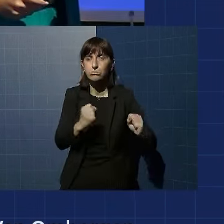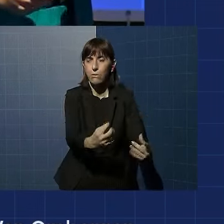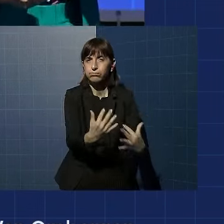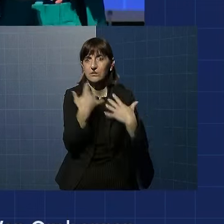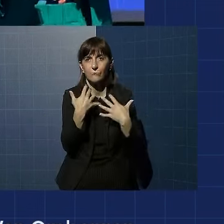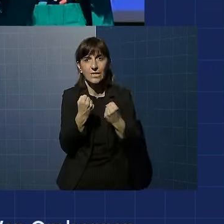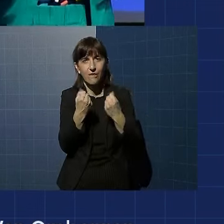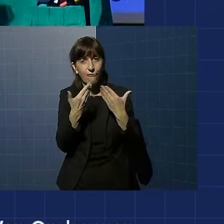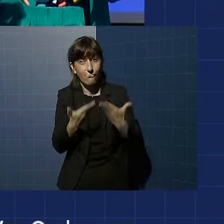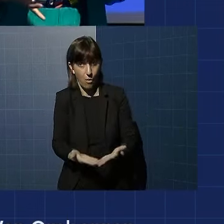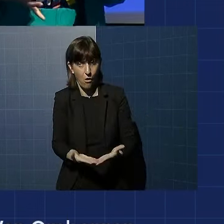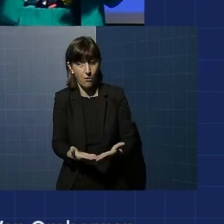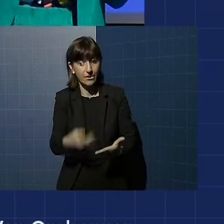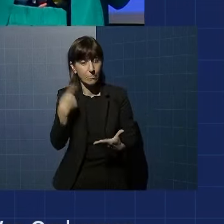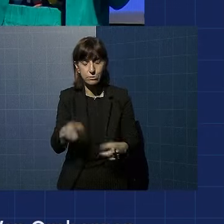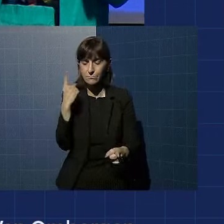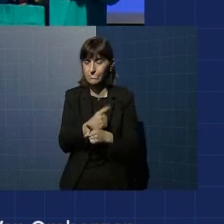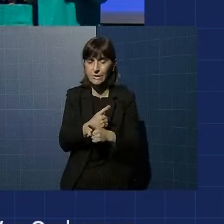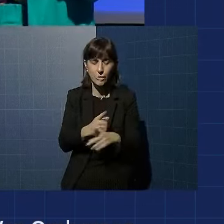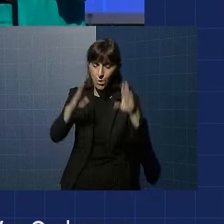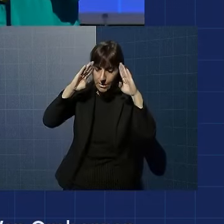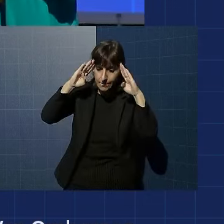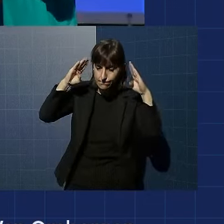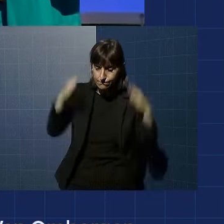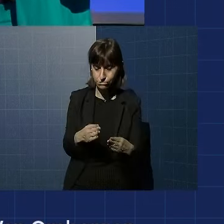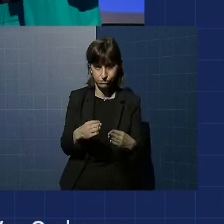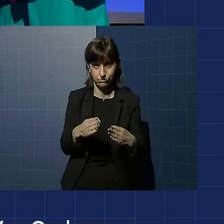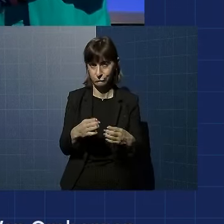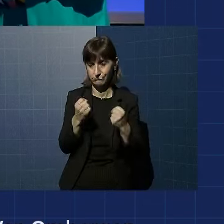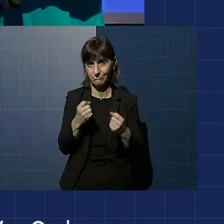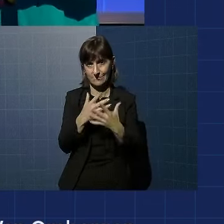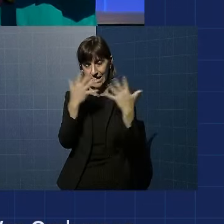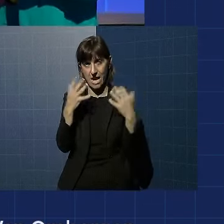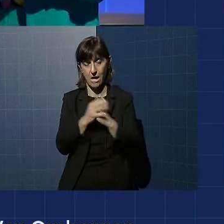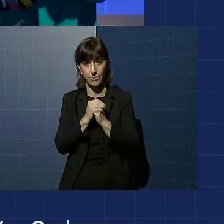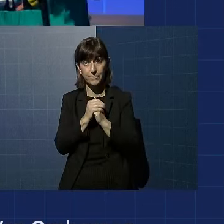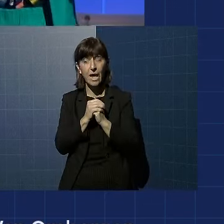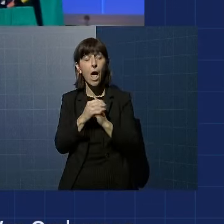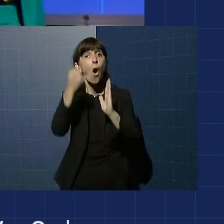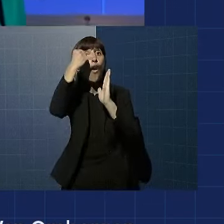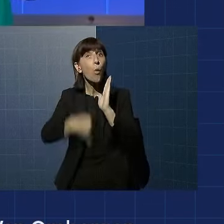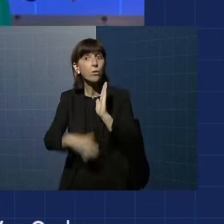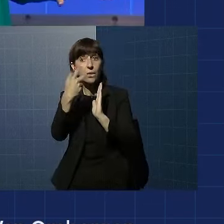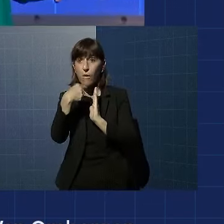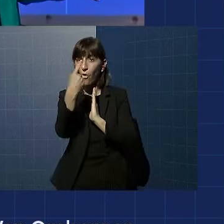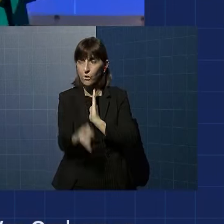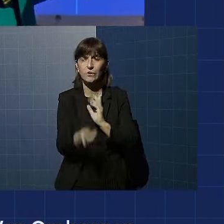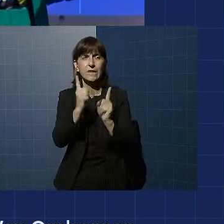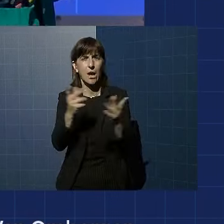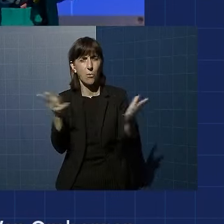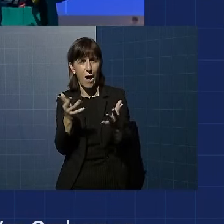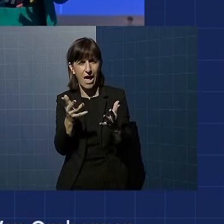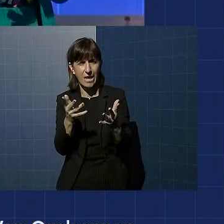point I want to make is, especially if we consider Moon and Mars, is that these are extreme